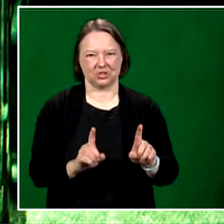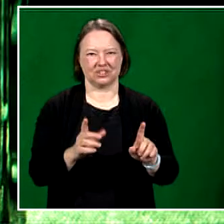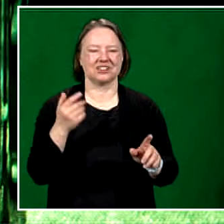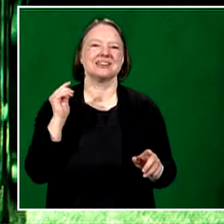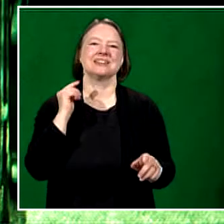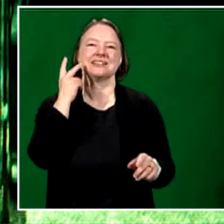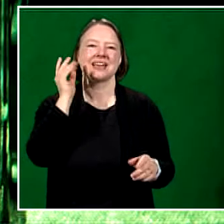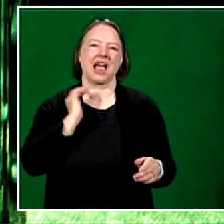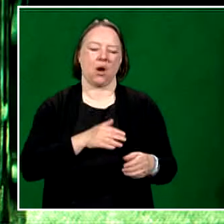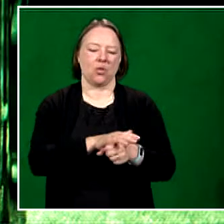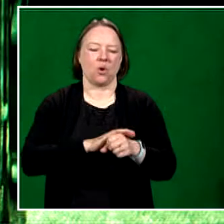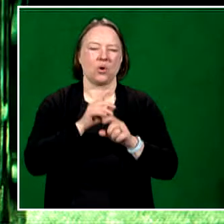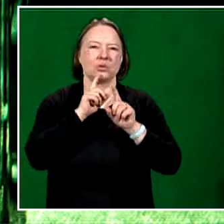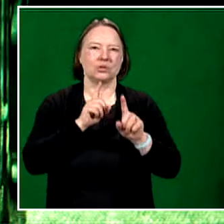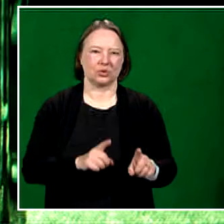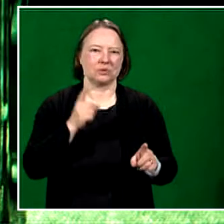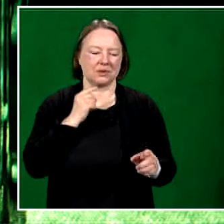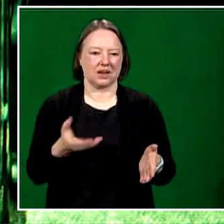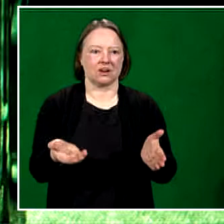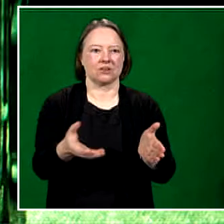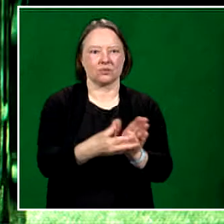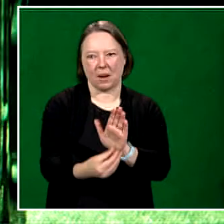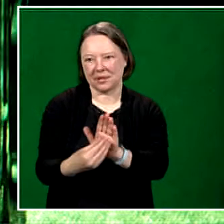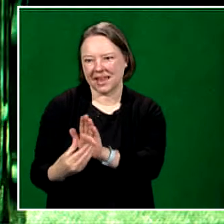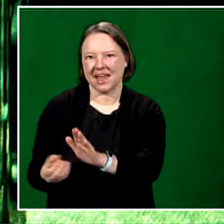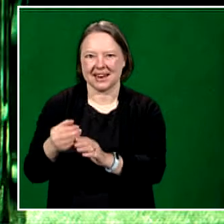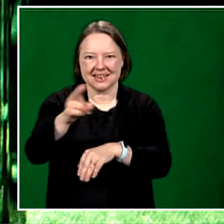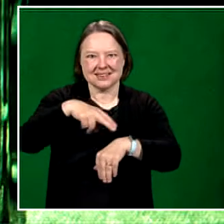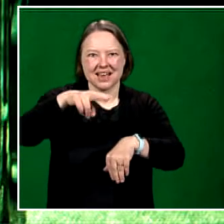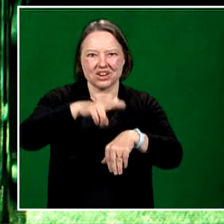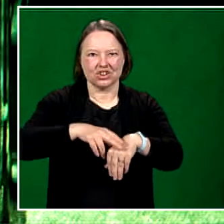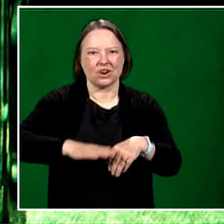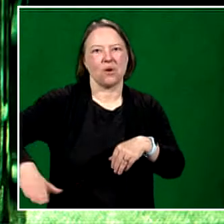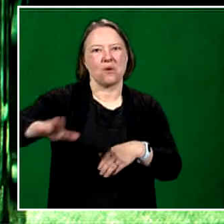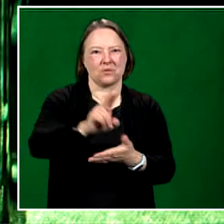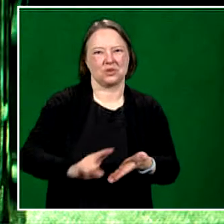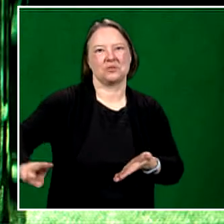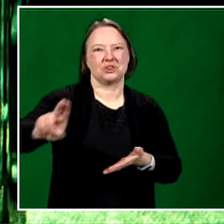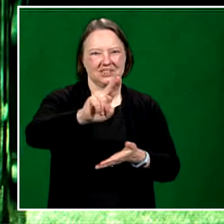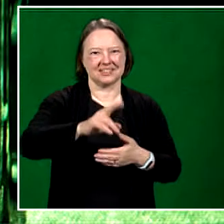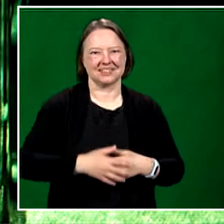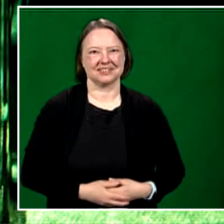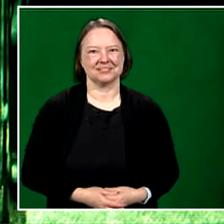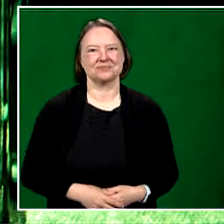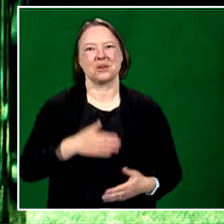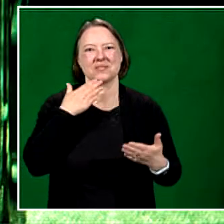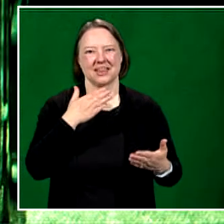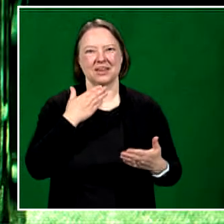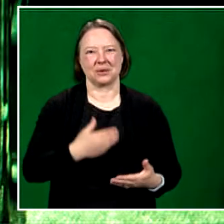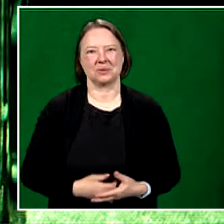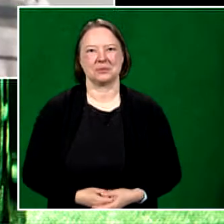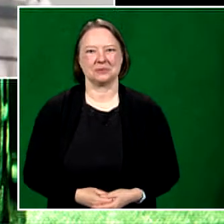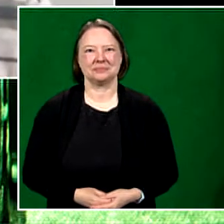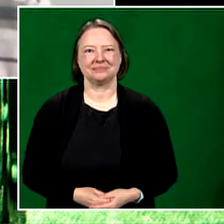our local solutions being replicated on a national scale across universities. Thank you.